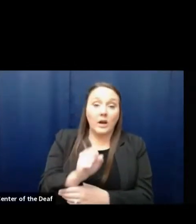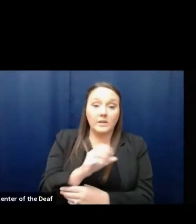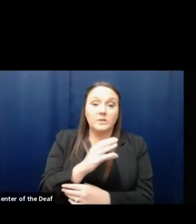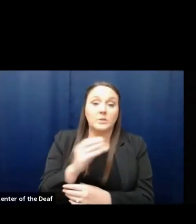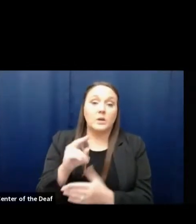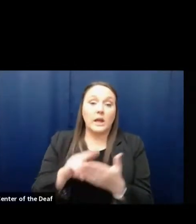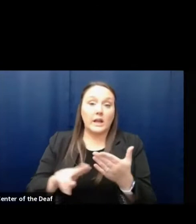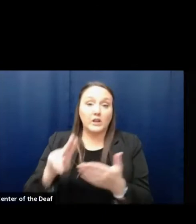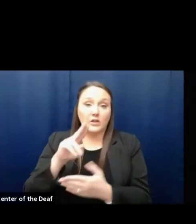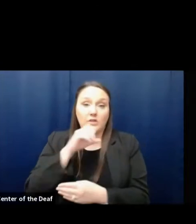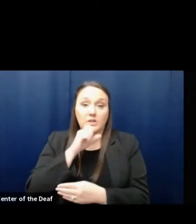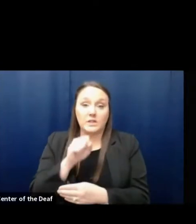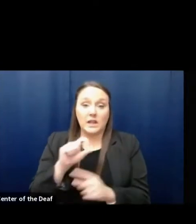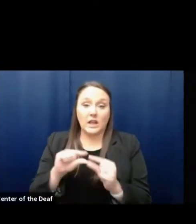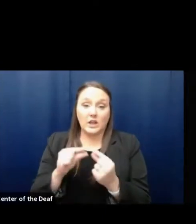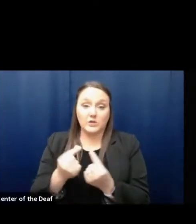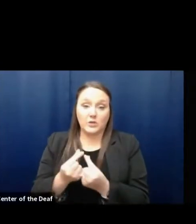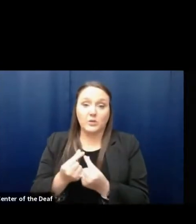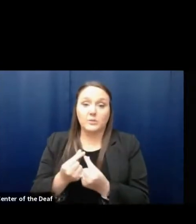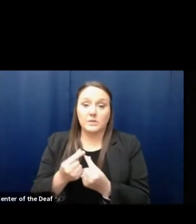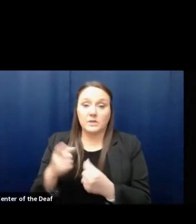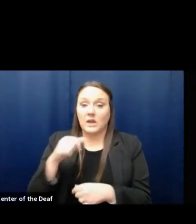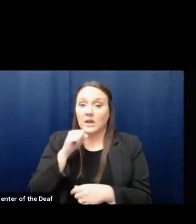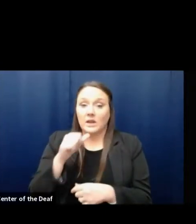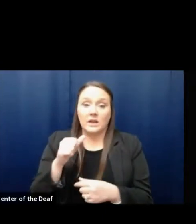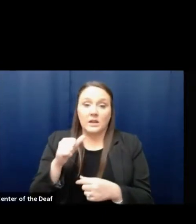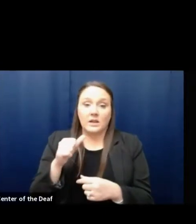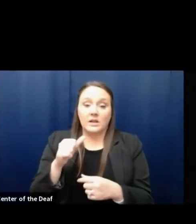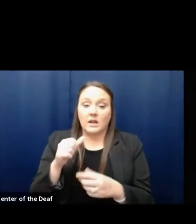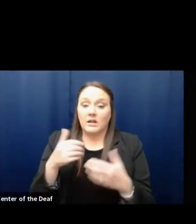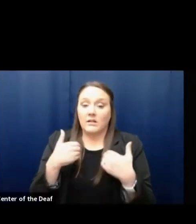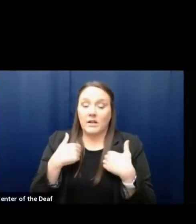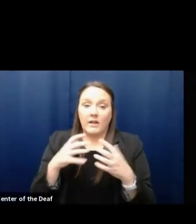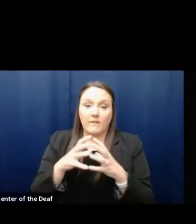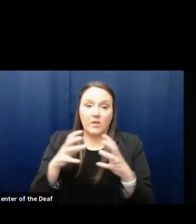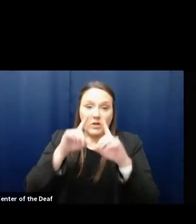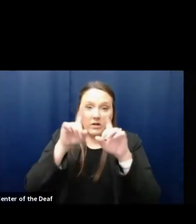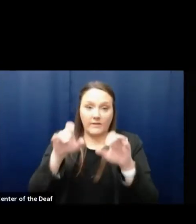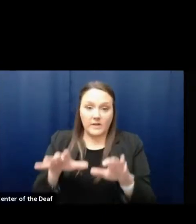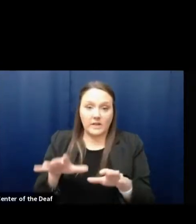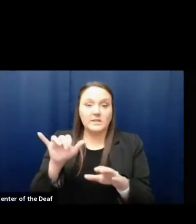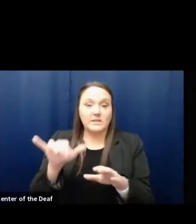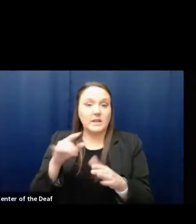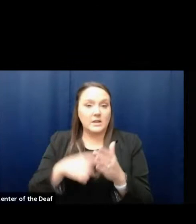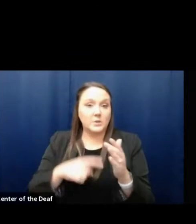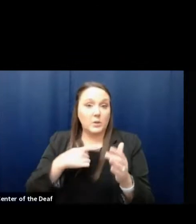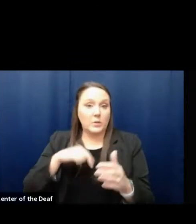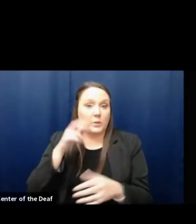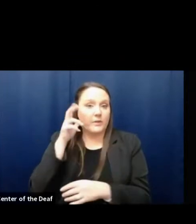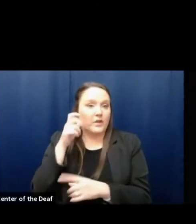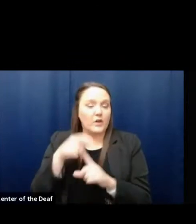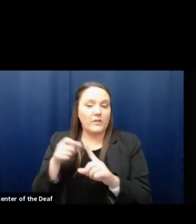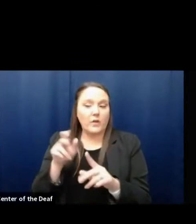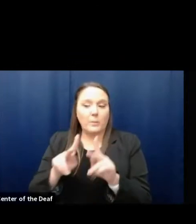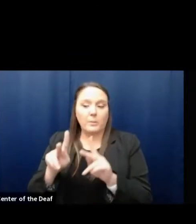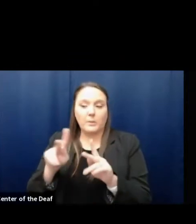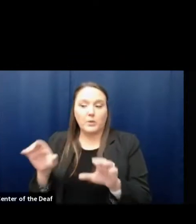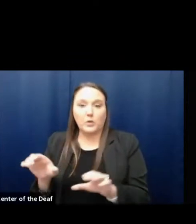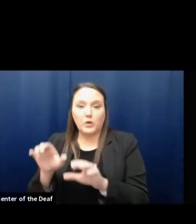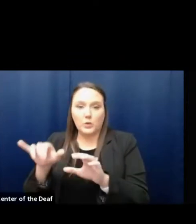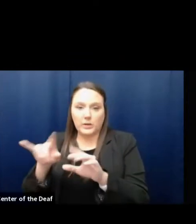and university age groups, that there has been a decline in testing. That's what we've heard from the folks that are out there hands-on doing